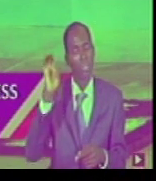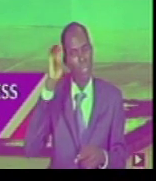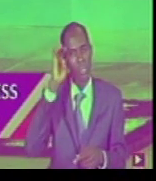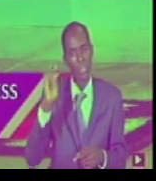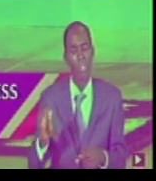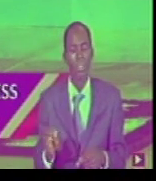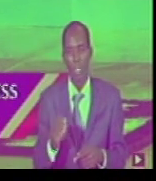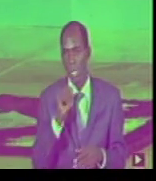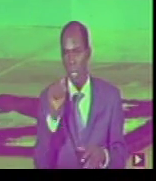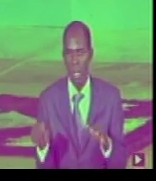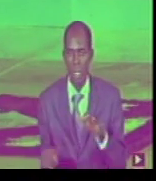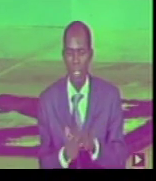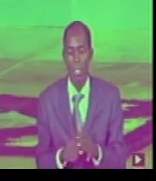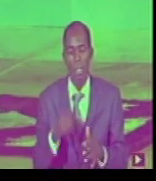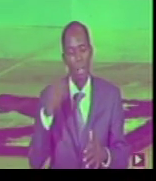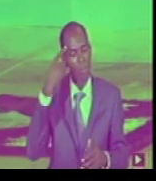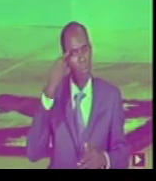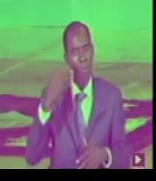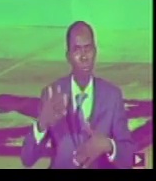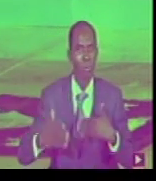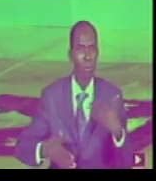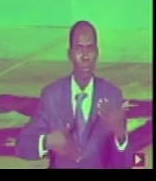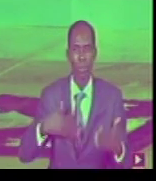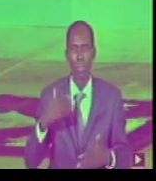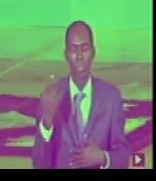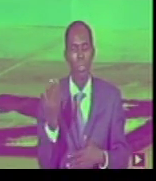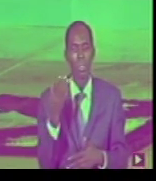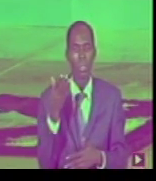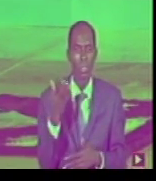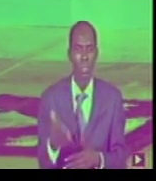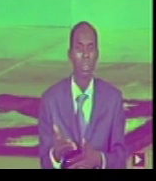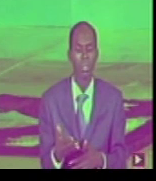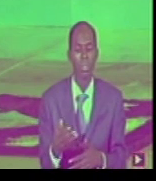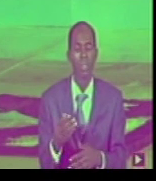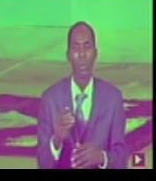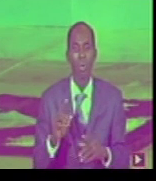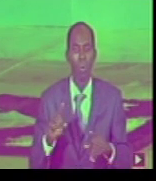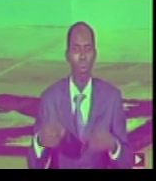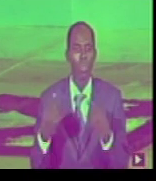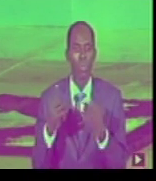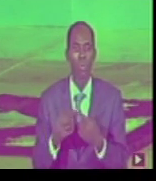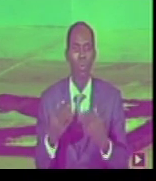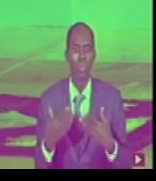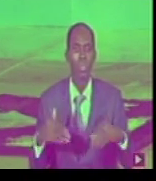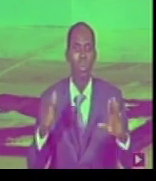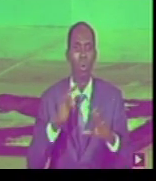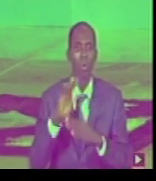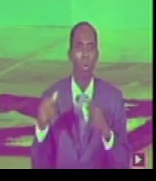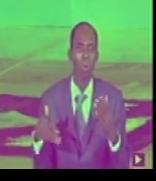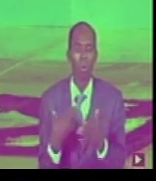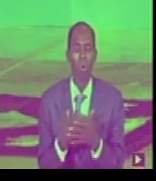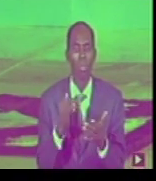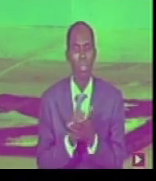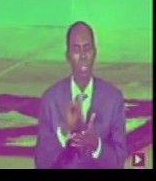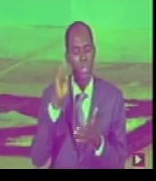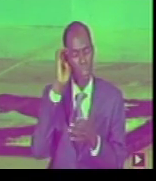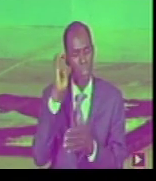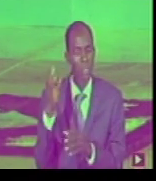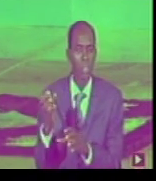joy thereof goeth and selleth all that he had and